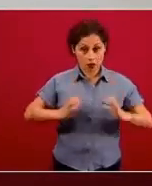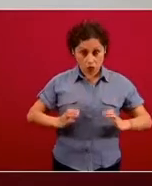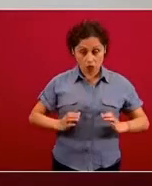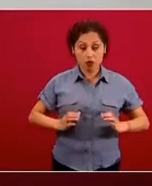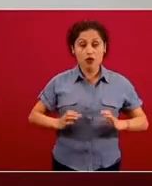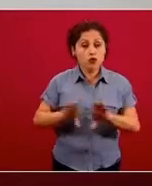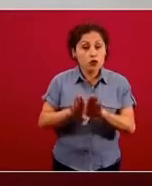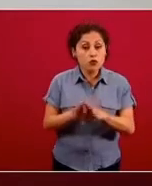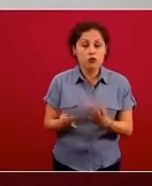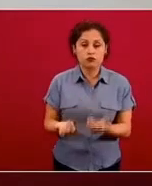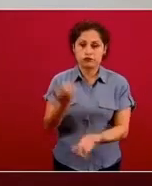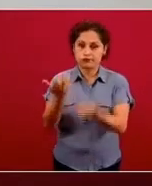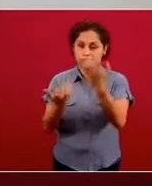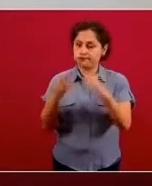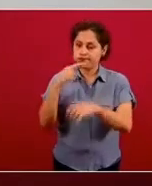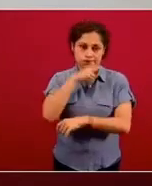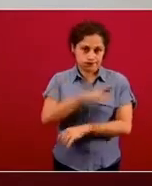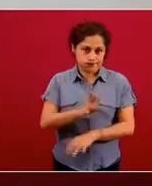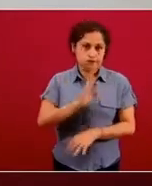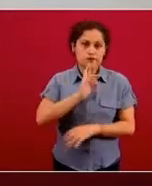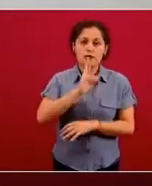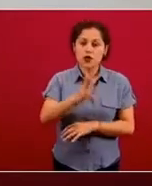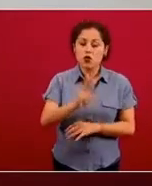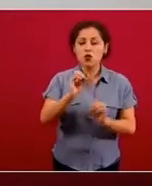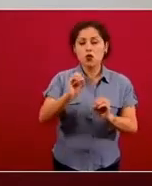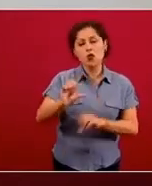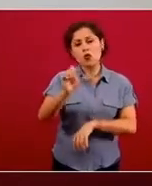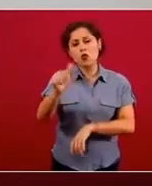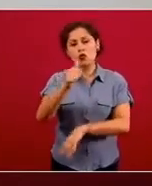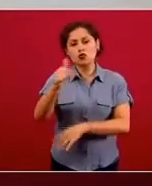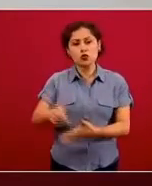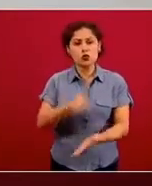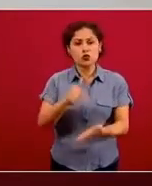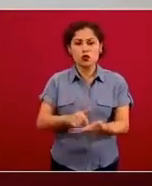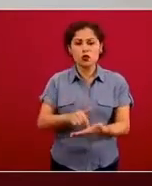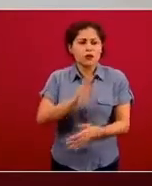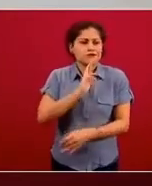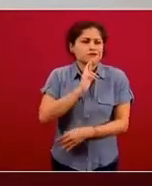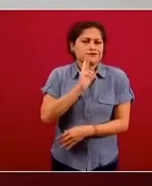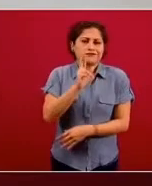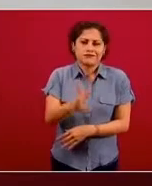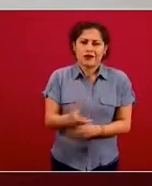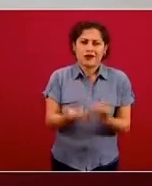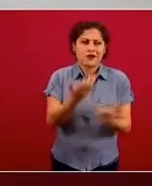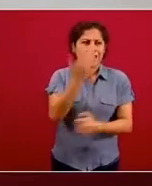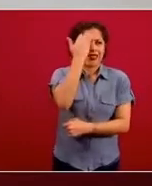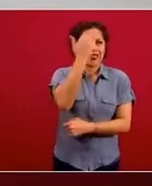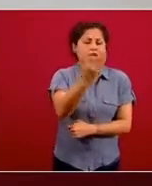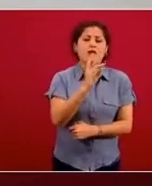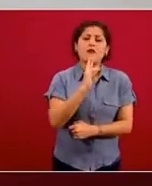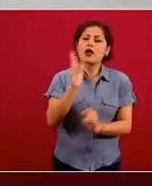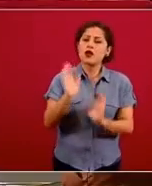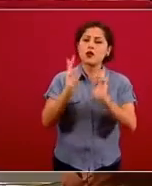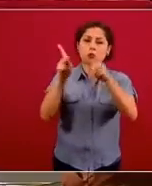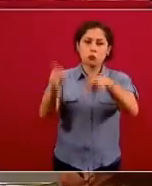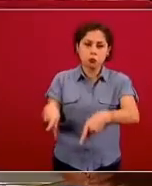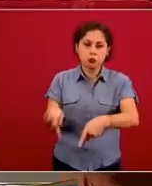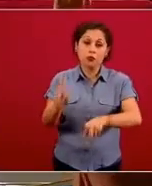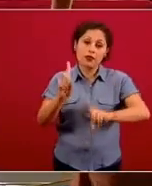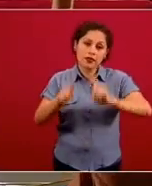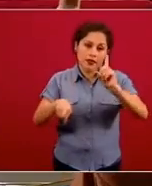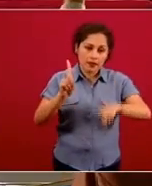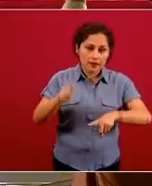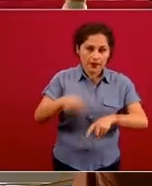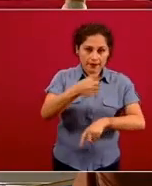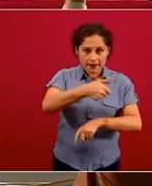going to be easier to do one type of body disposal, and other places where it's going to be easier to